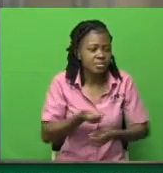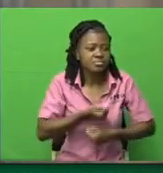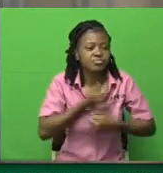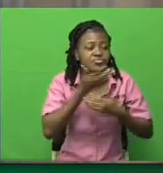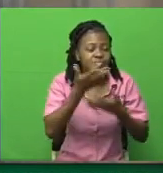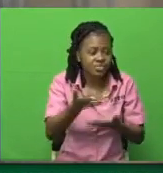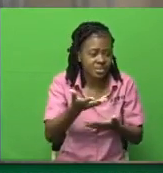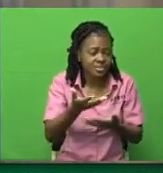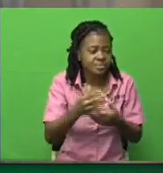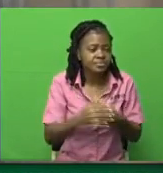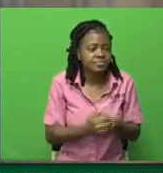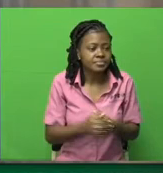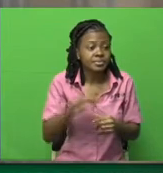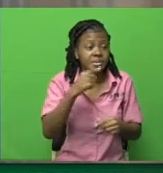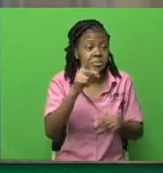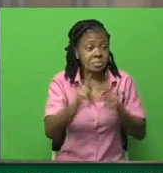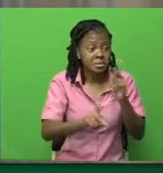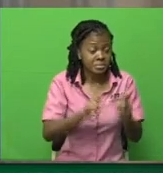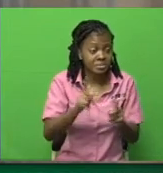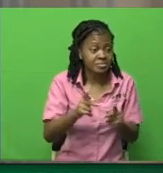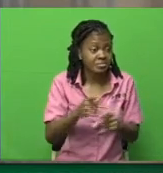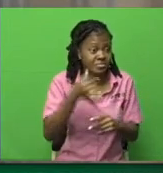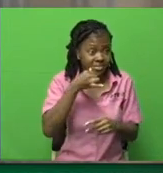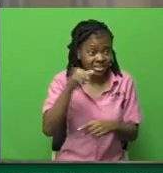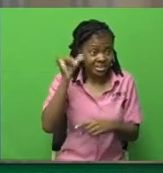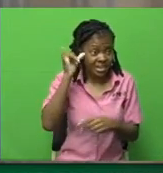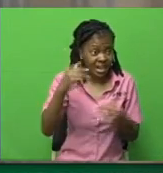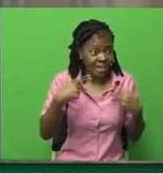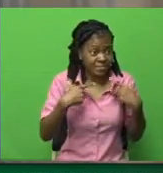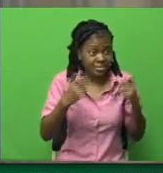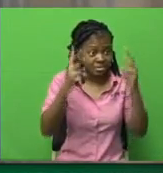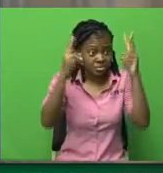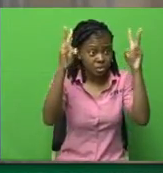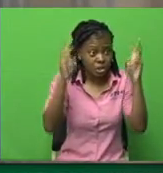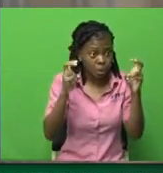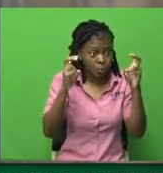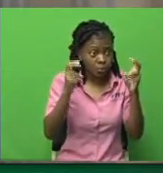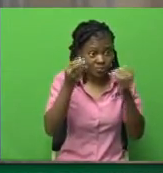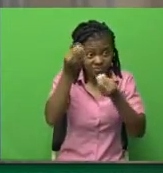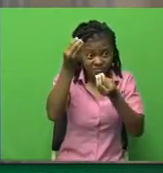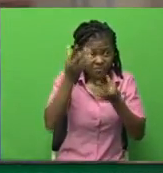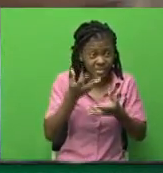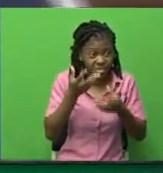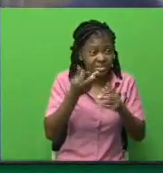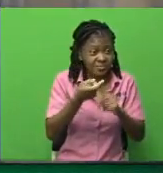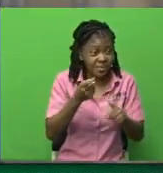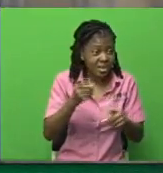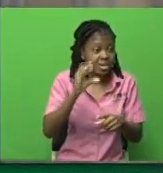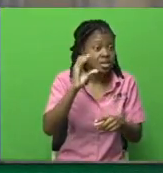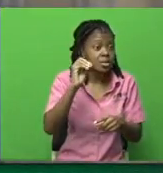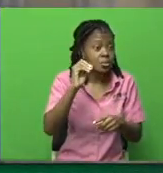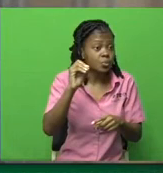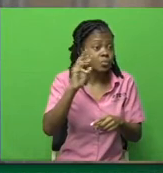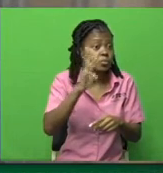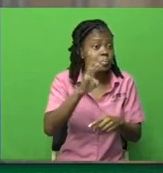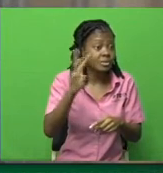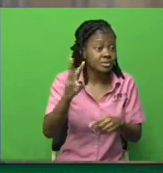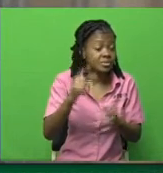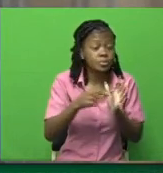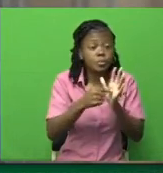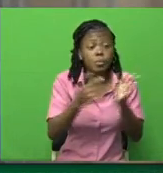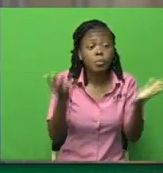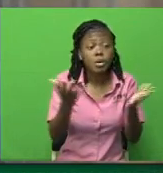I downloaded yesterday from the CSO website clearly shows that real GDP had fallen by